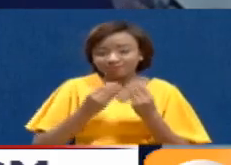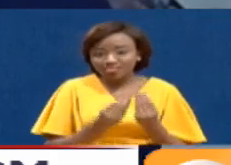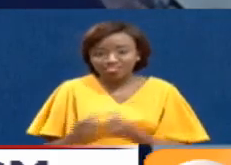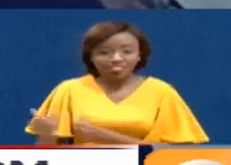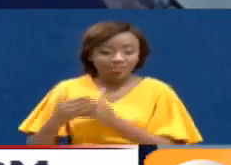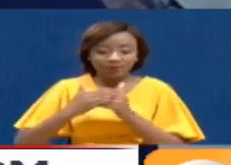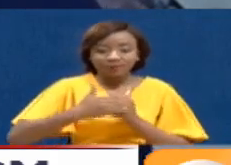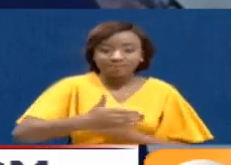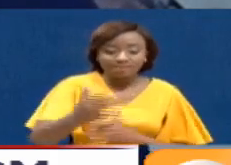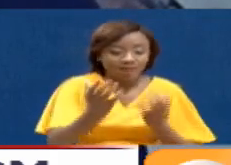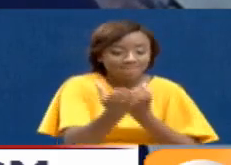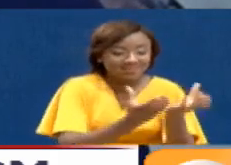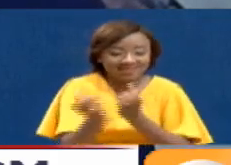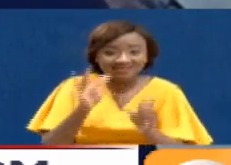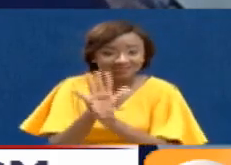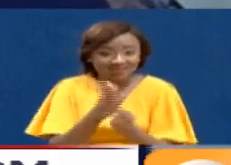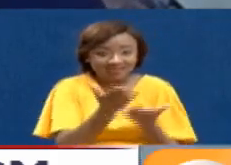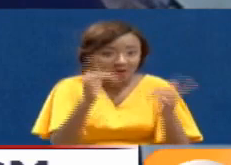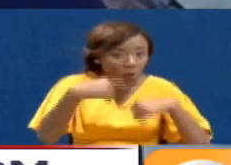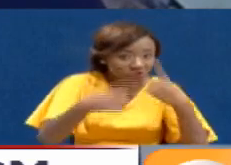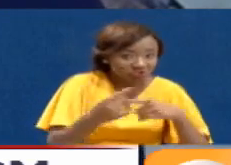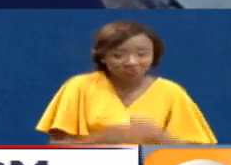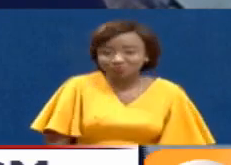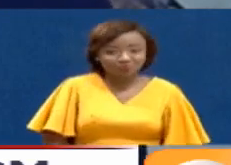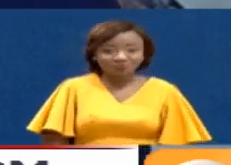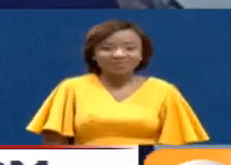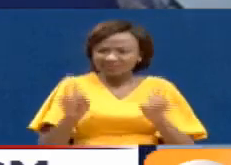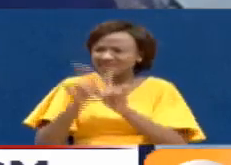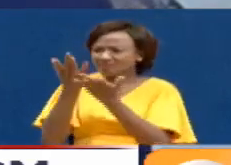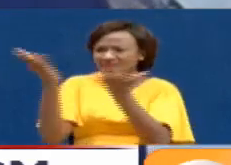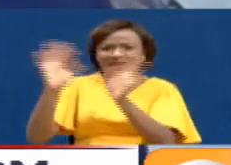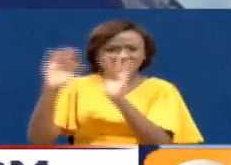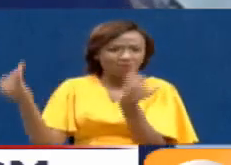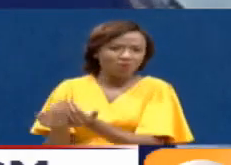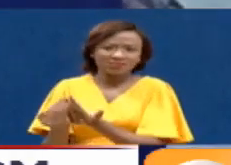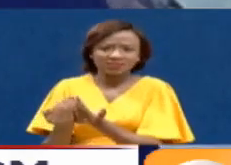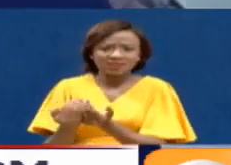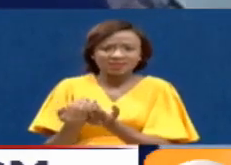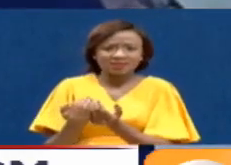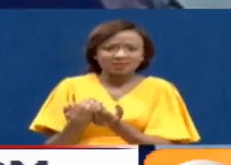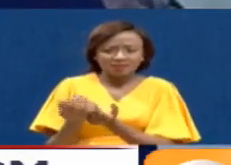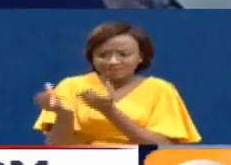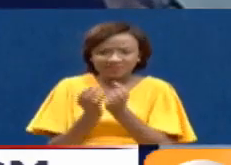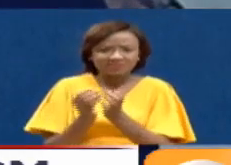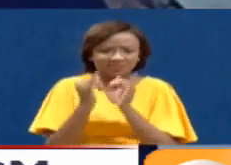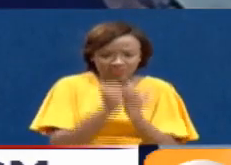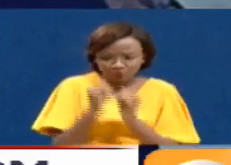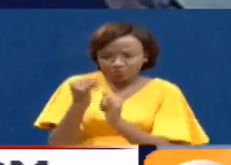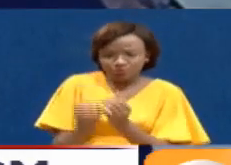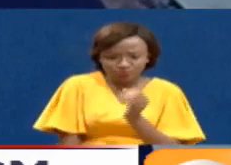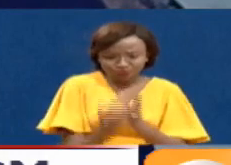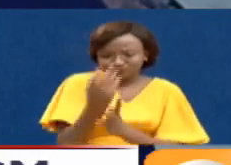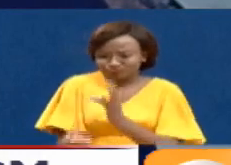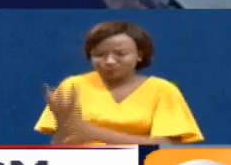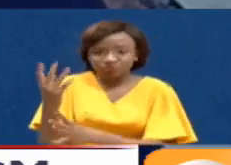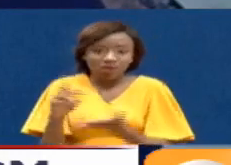current enterprises will not exist again, not just in Kenya, around the world. New business models will have to come up. But the question